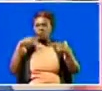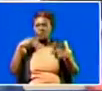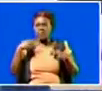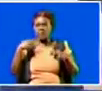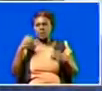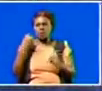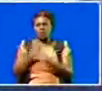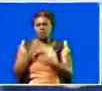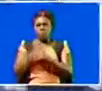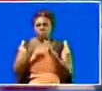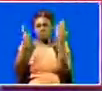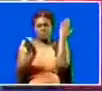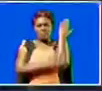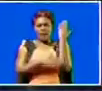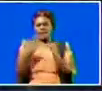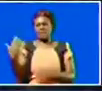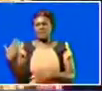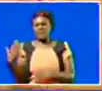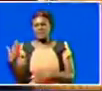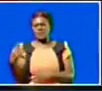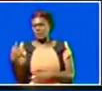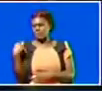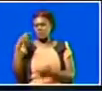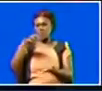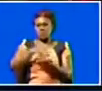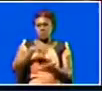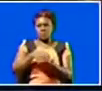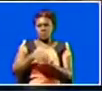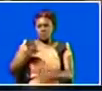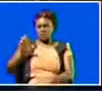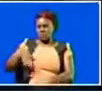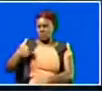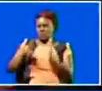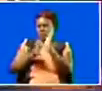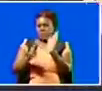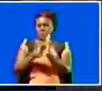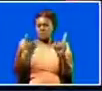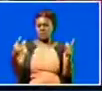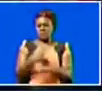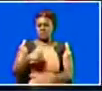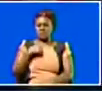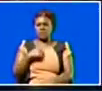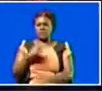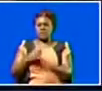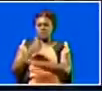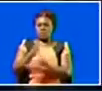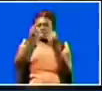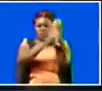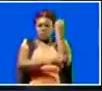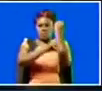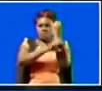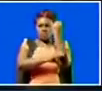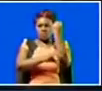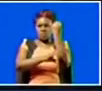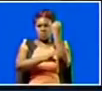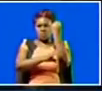the adultery thing. The recent case by the Laikipia women rep has elicited different reactions across the country. Is it a